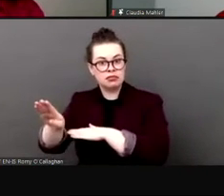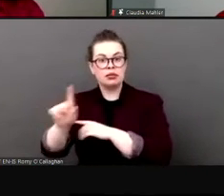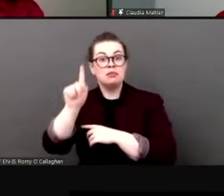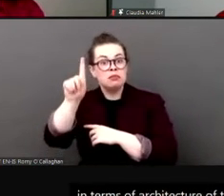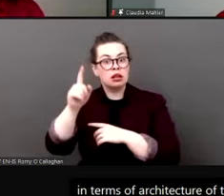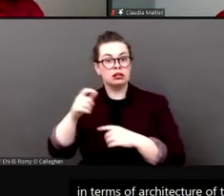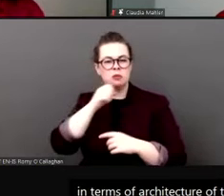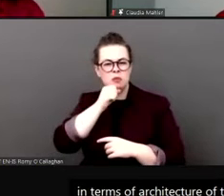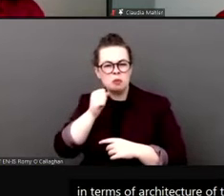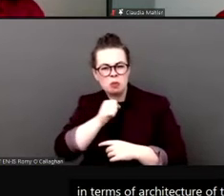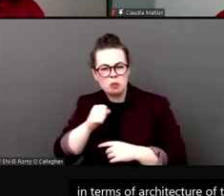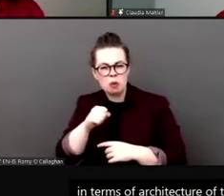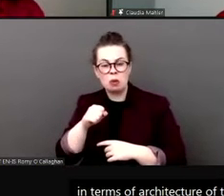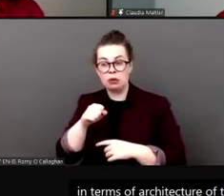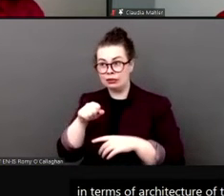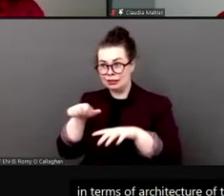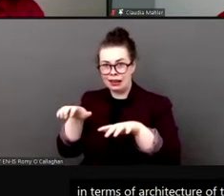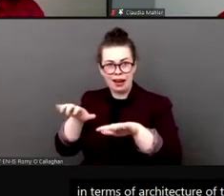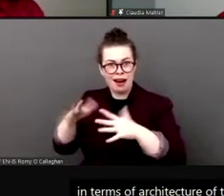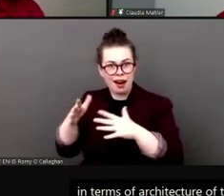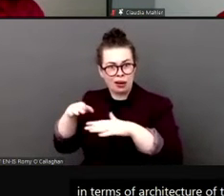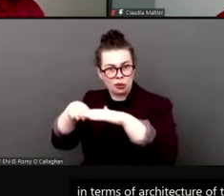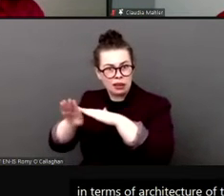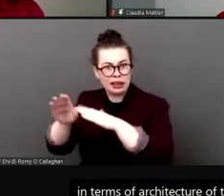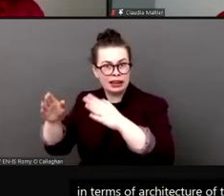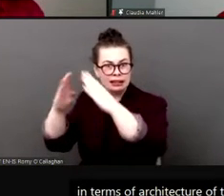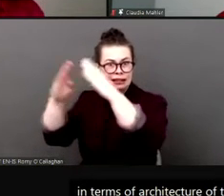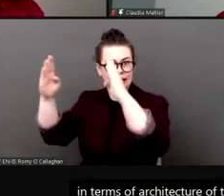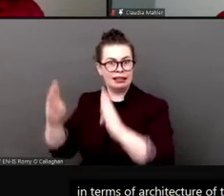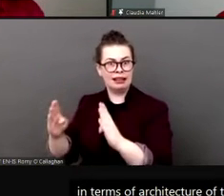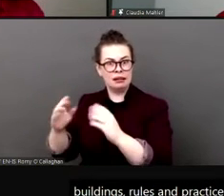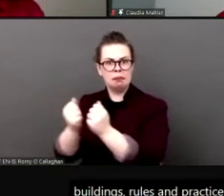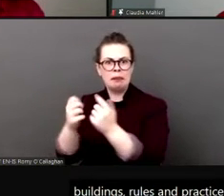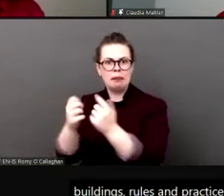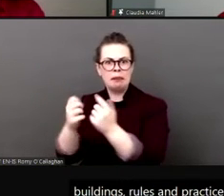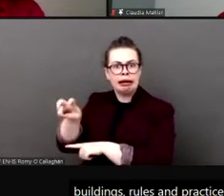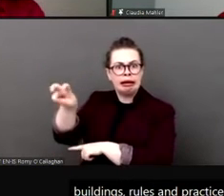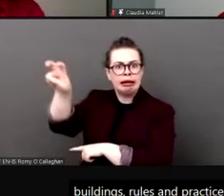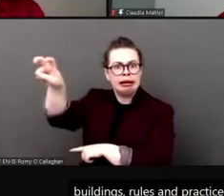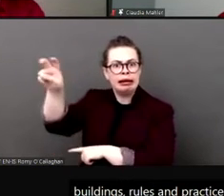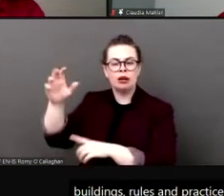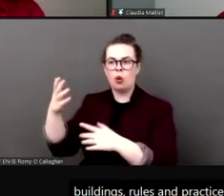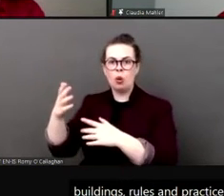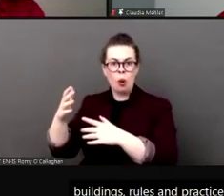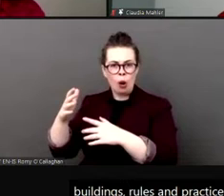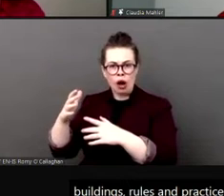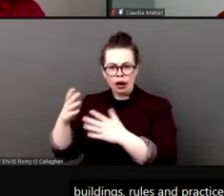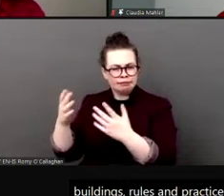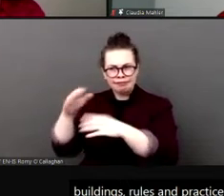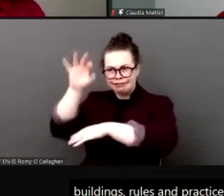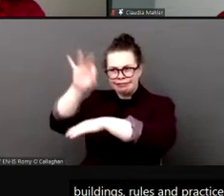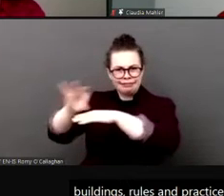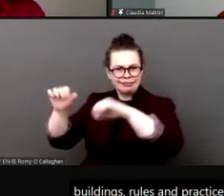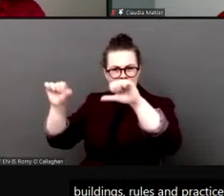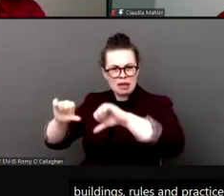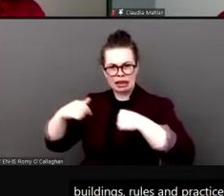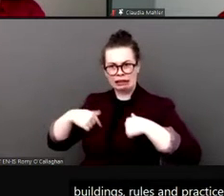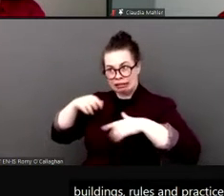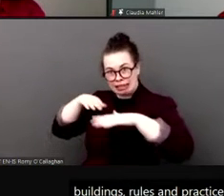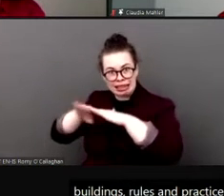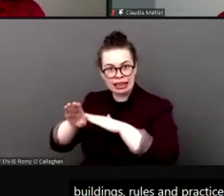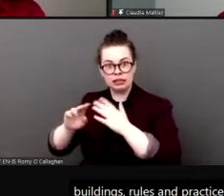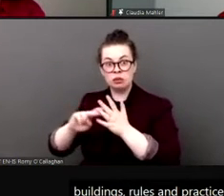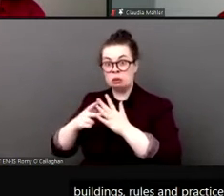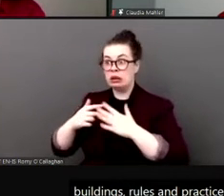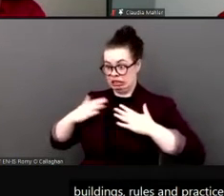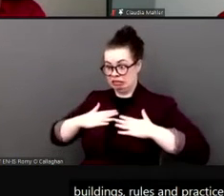procedure tend to make very little allowance for the difference of age or the difference of disability. And indeed, the substance of the law may be